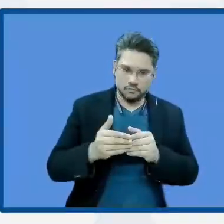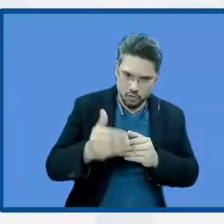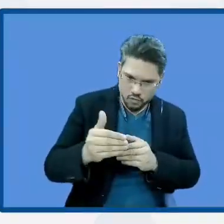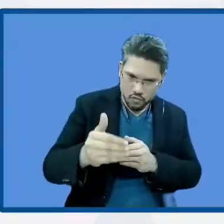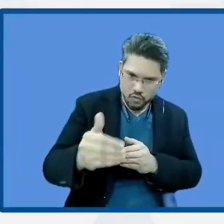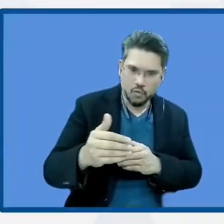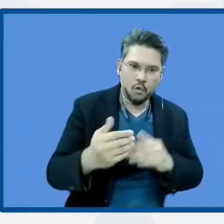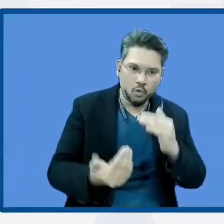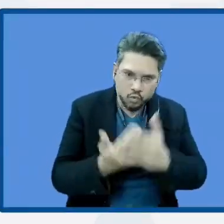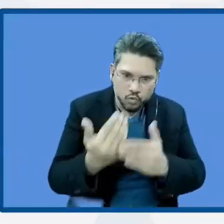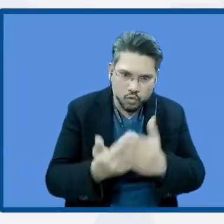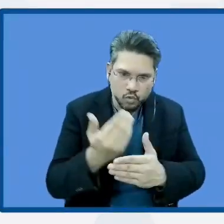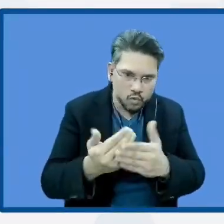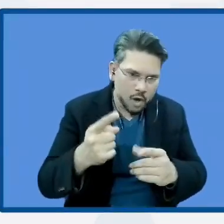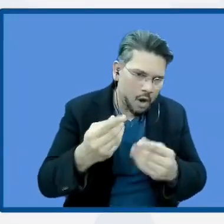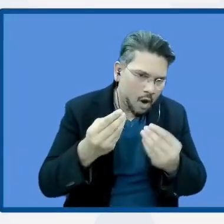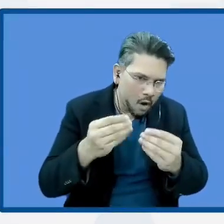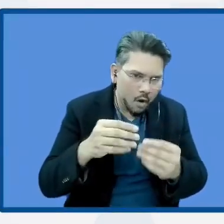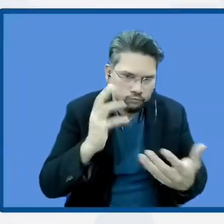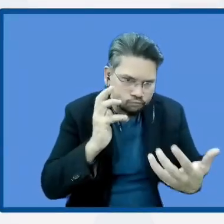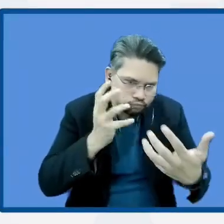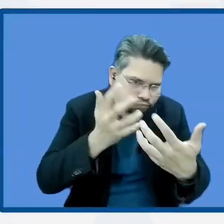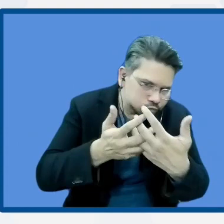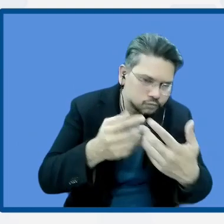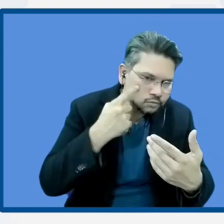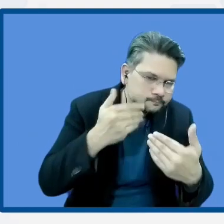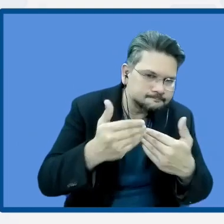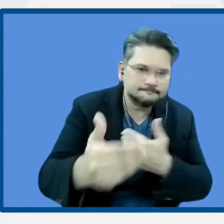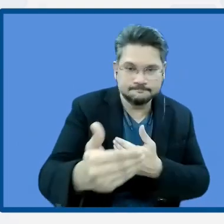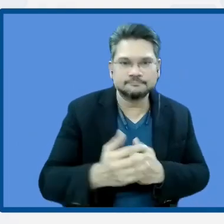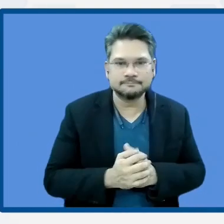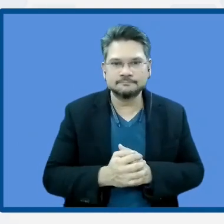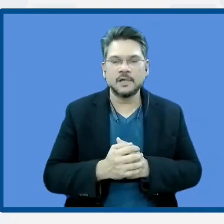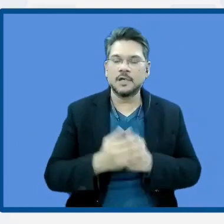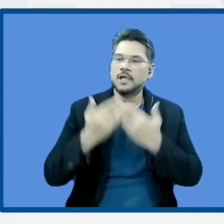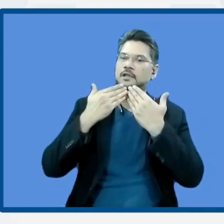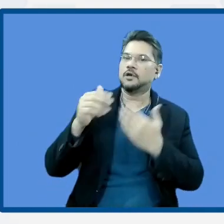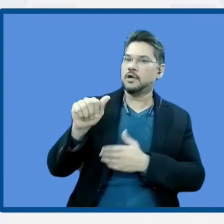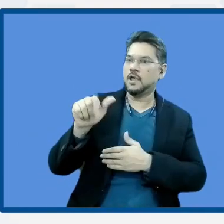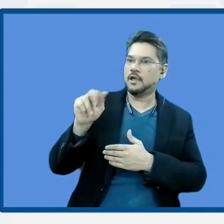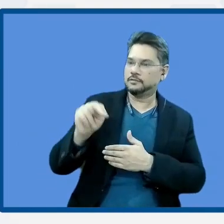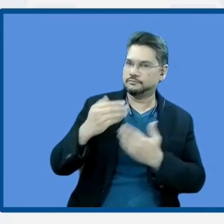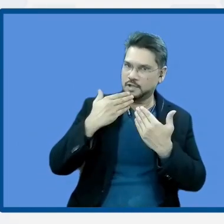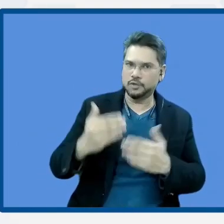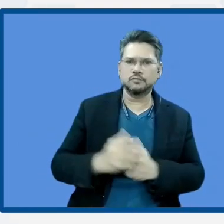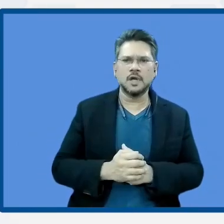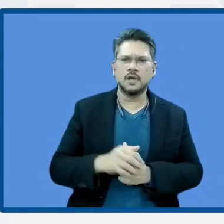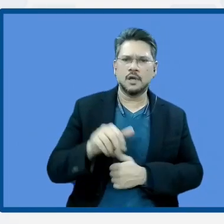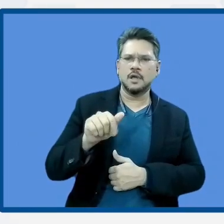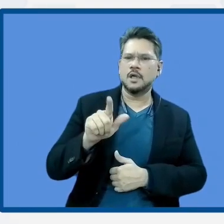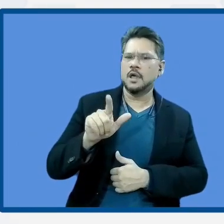particular circumstances. Thank you, Alan. Alice, would you like to add something?